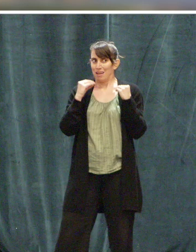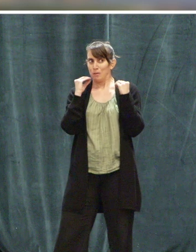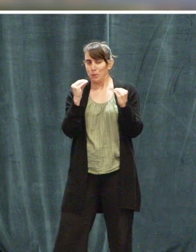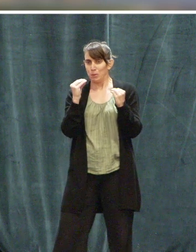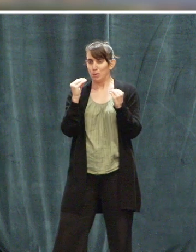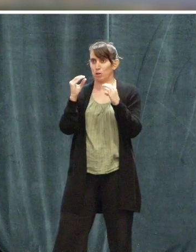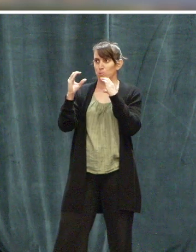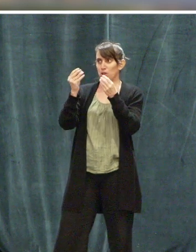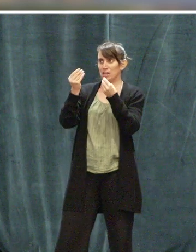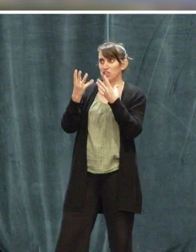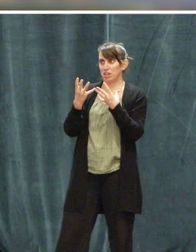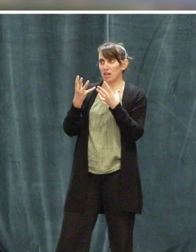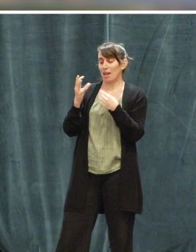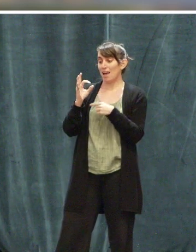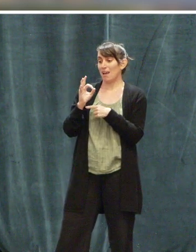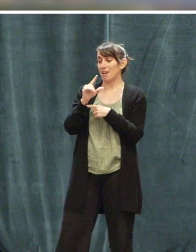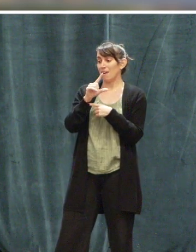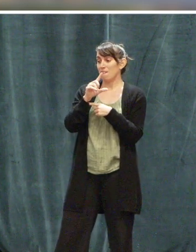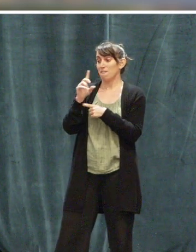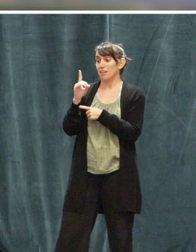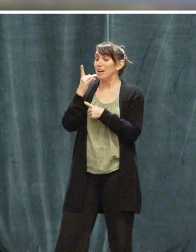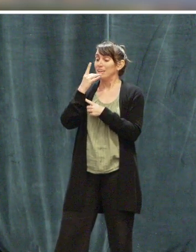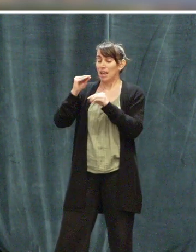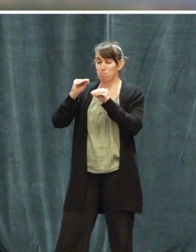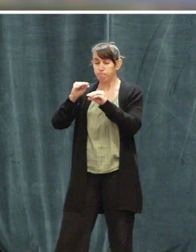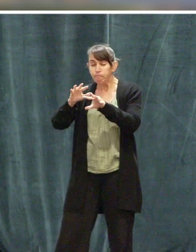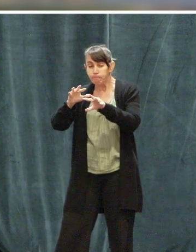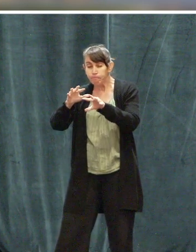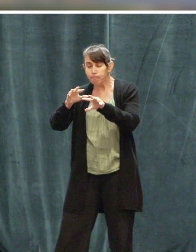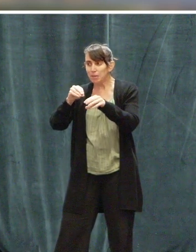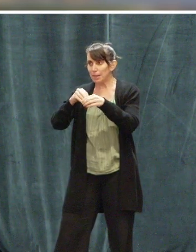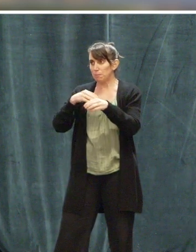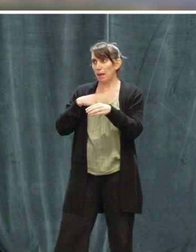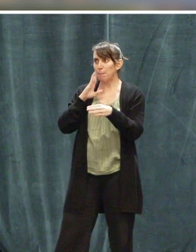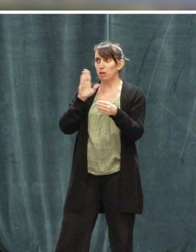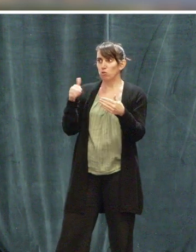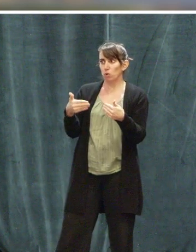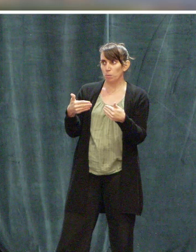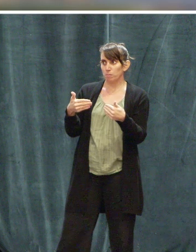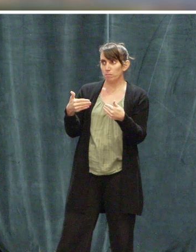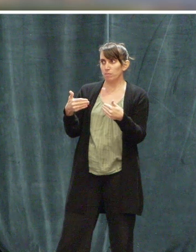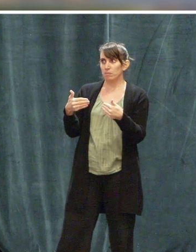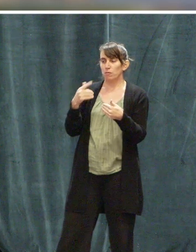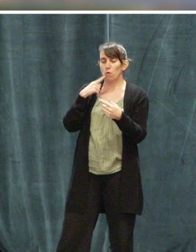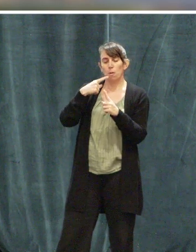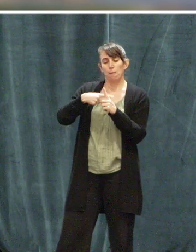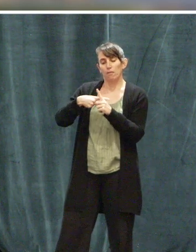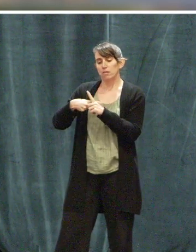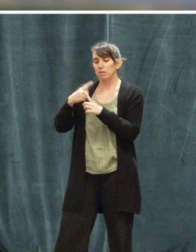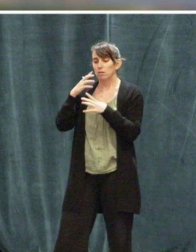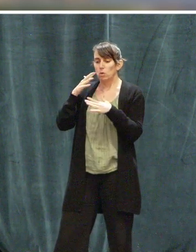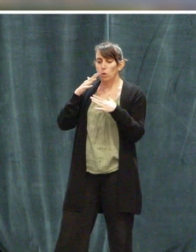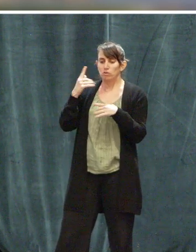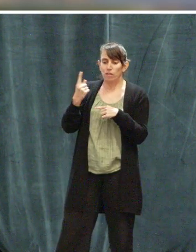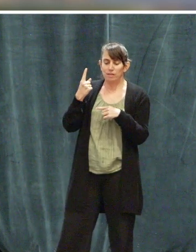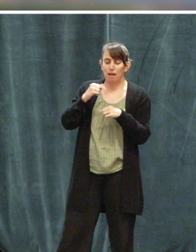had floodlights in my bedroom for months when you were working over in the Battery, just streaming in, noise all the time.